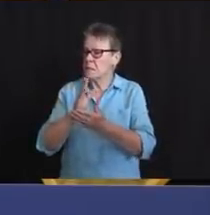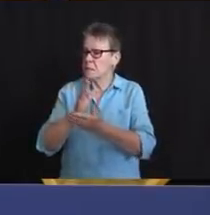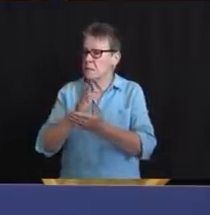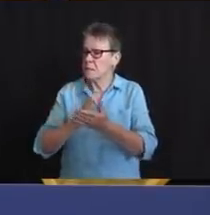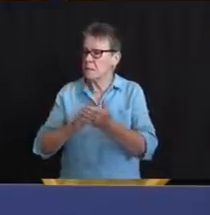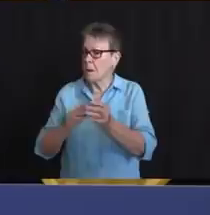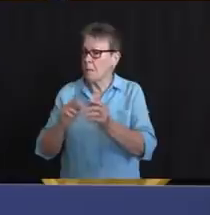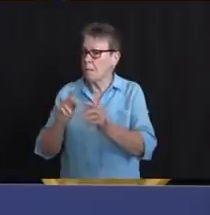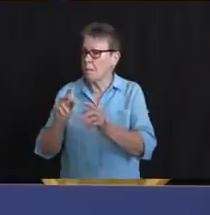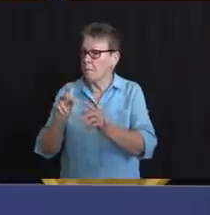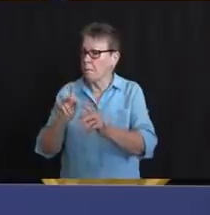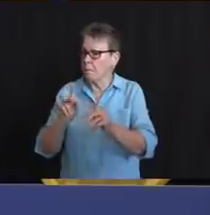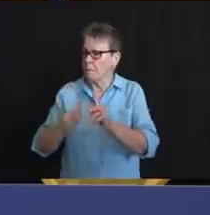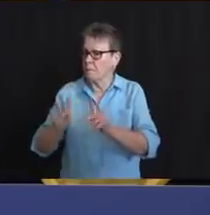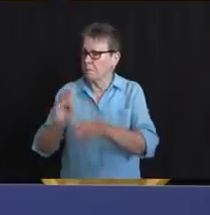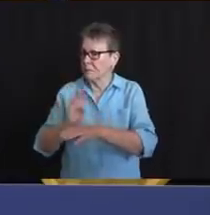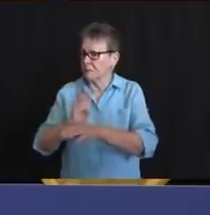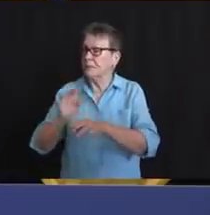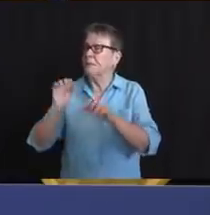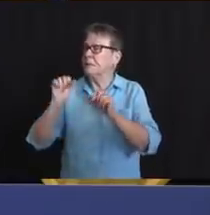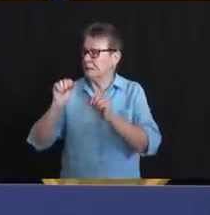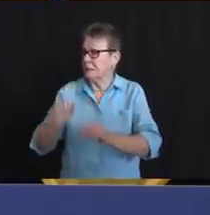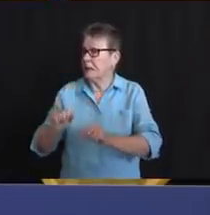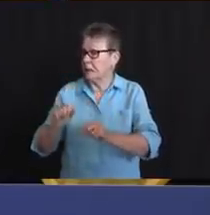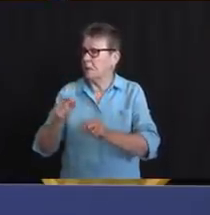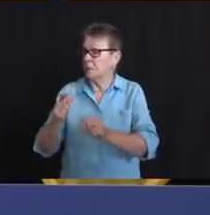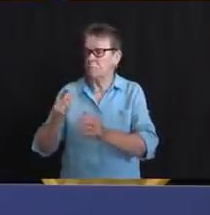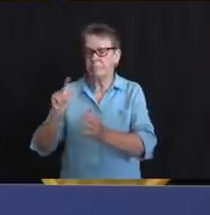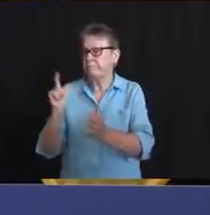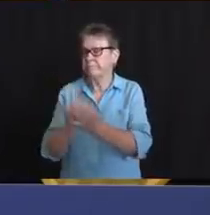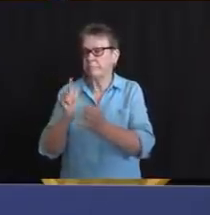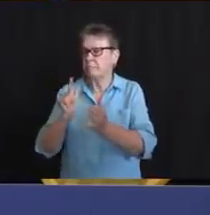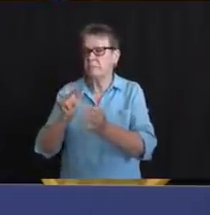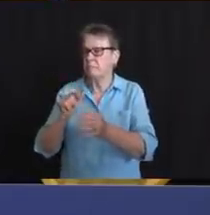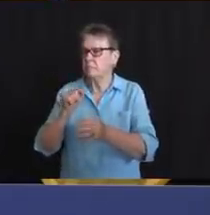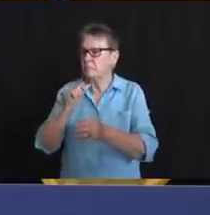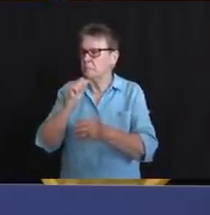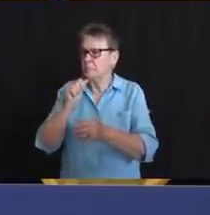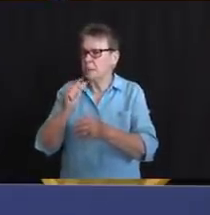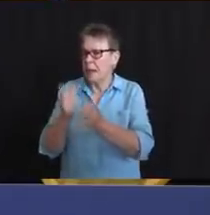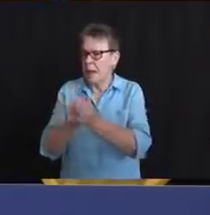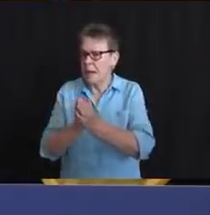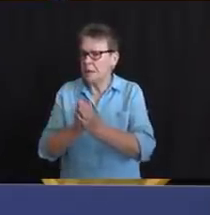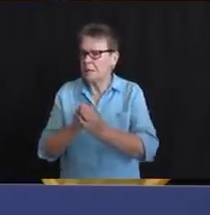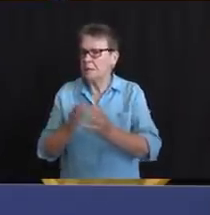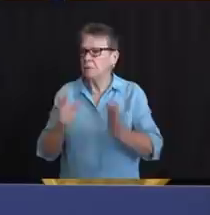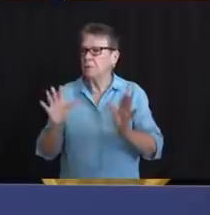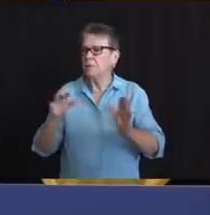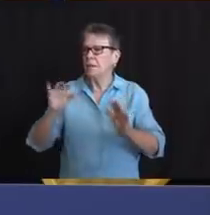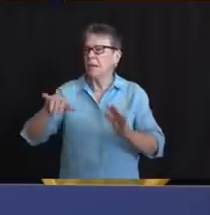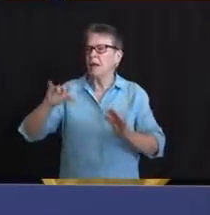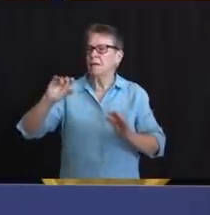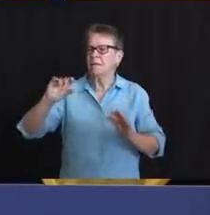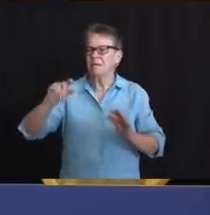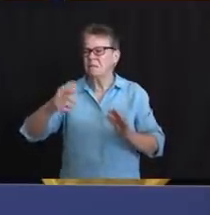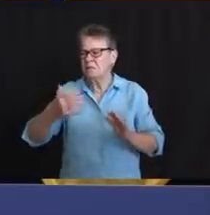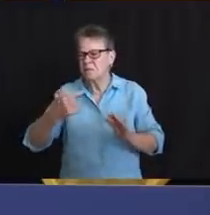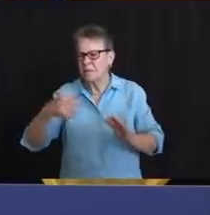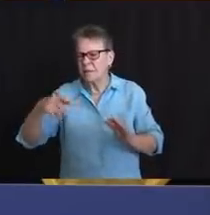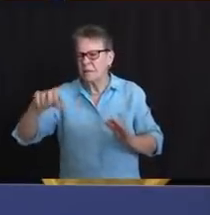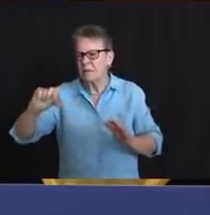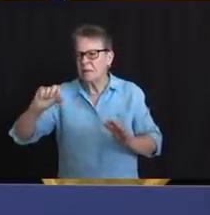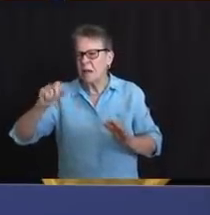The answer is yes to your second question. We're as of June 4th. So MetLife as of June 4th can go to full